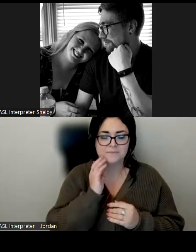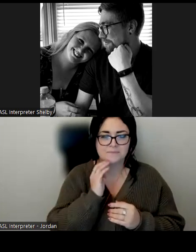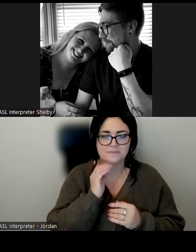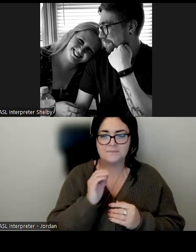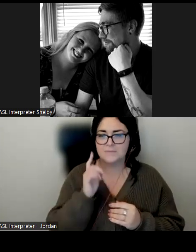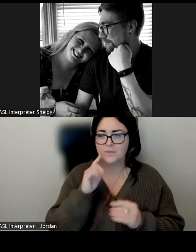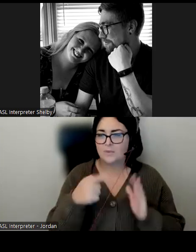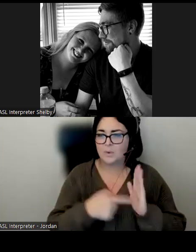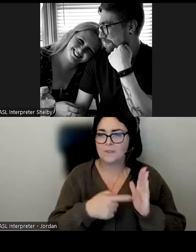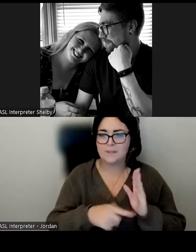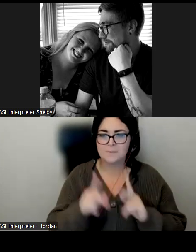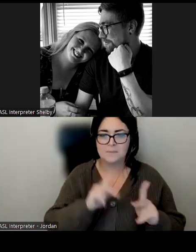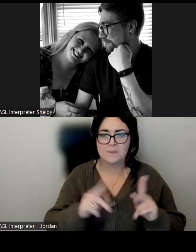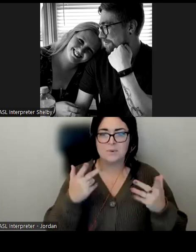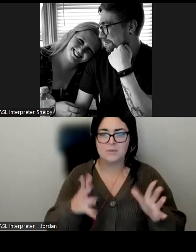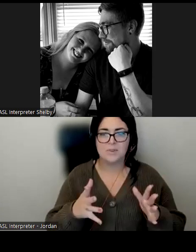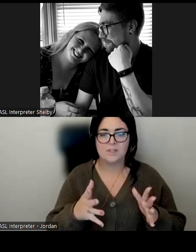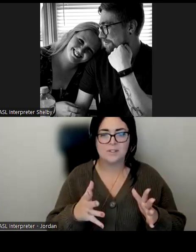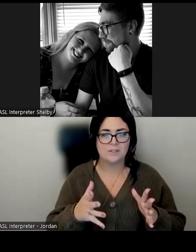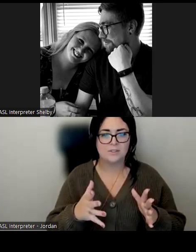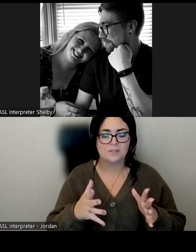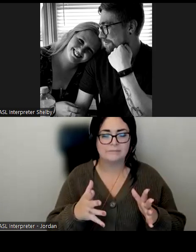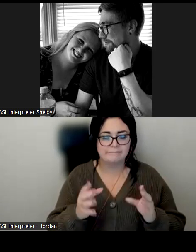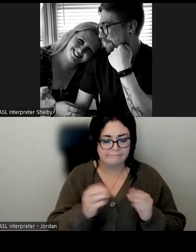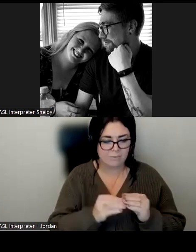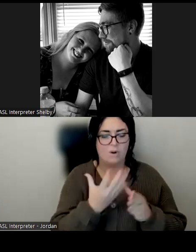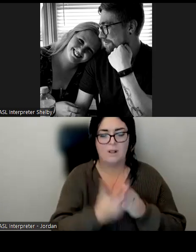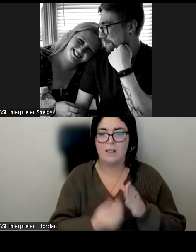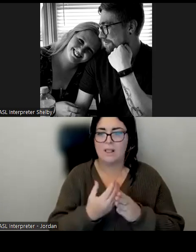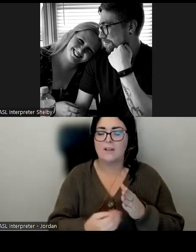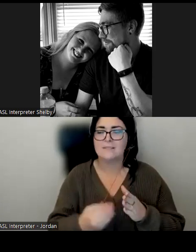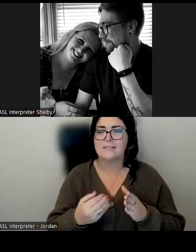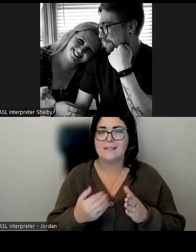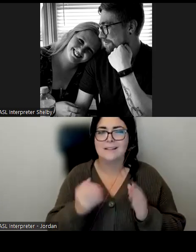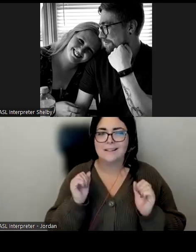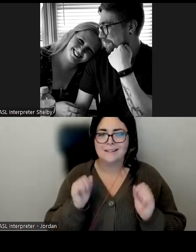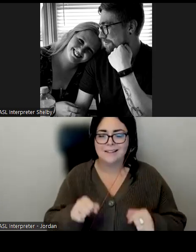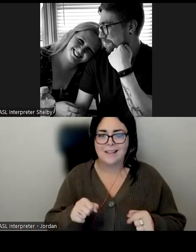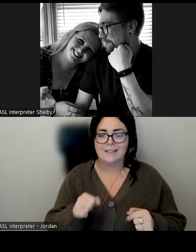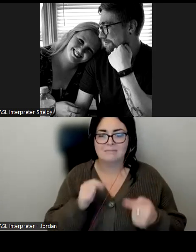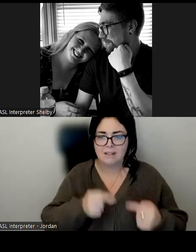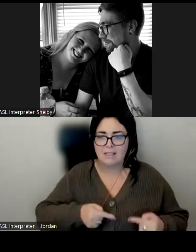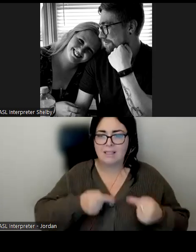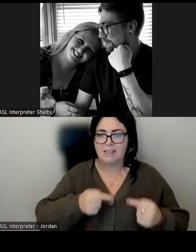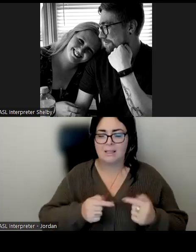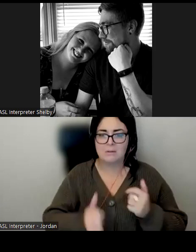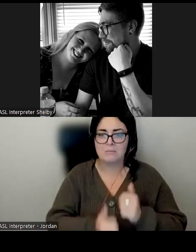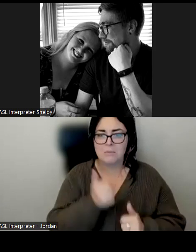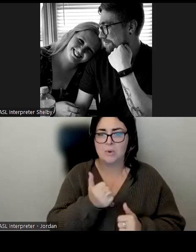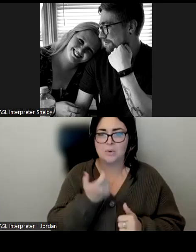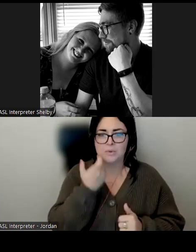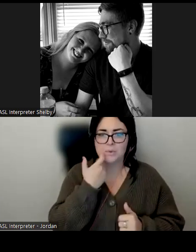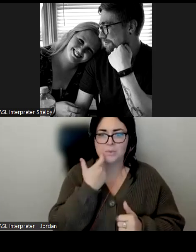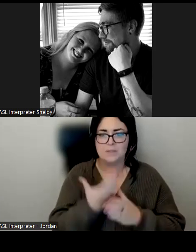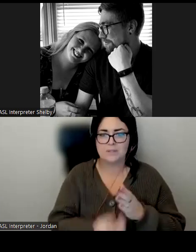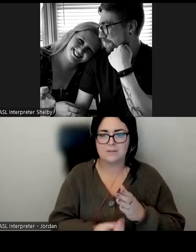losses, it may even put them more at risk to have, a certain amount of difficulty with their most current loss. To make that example a